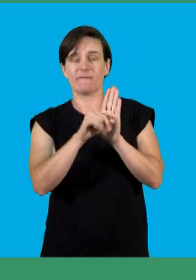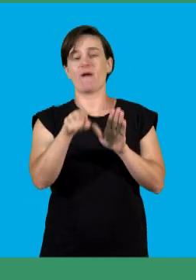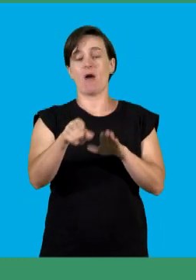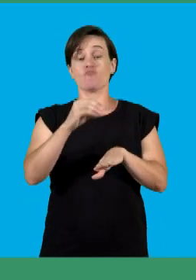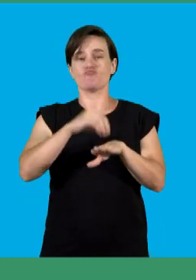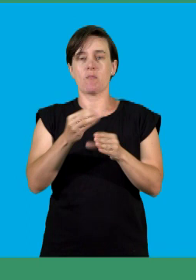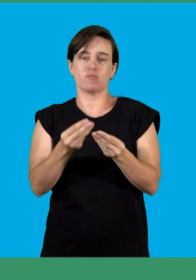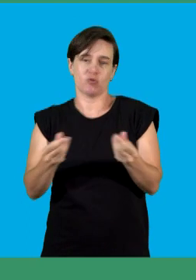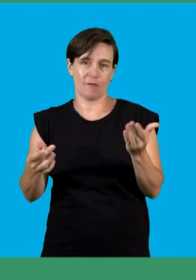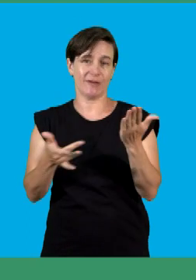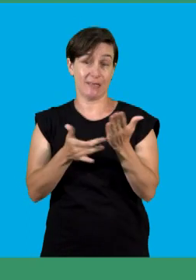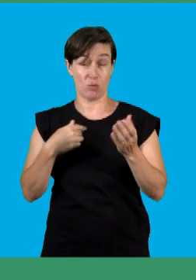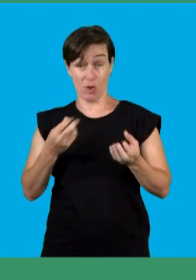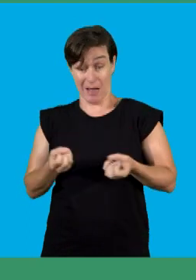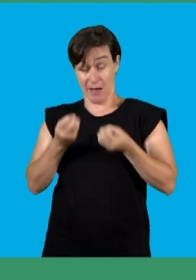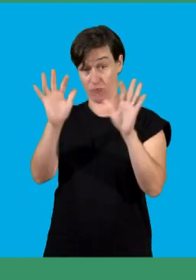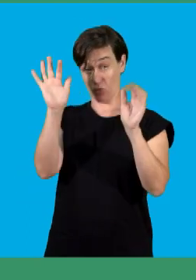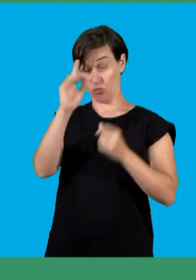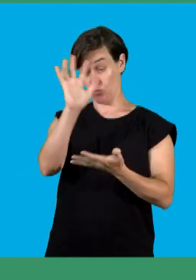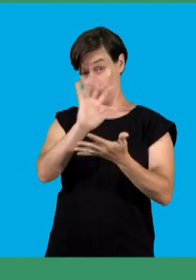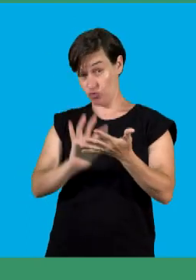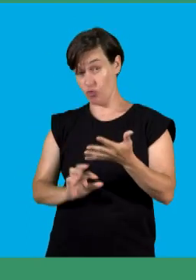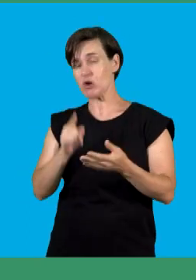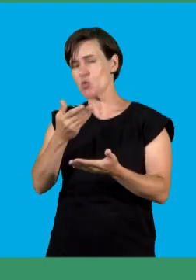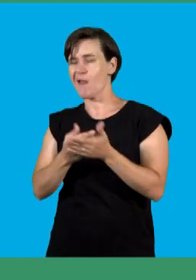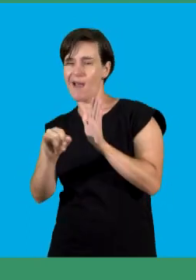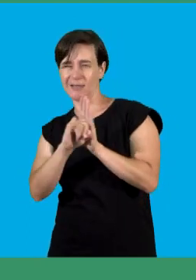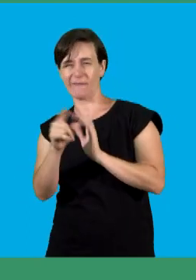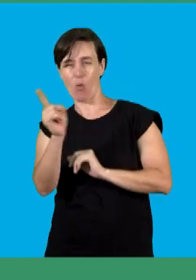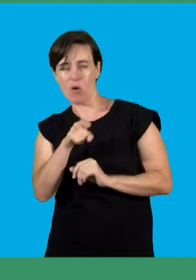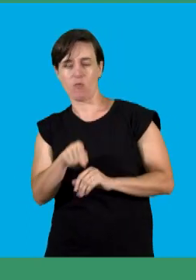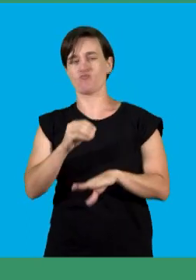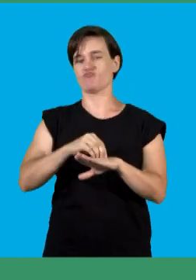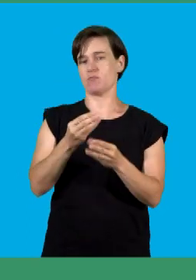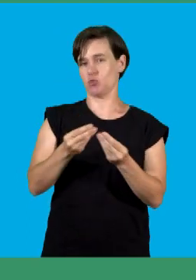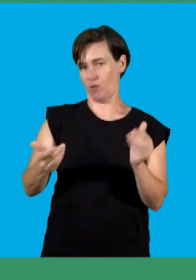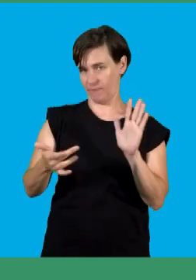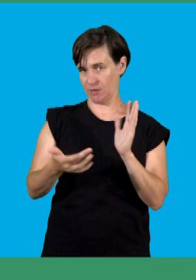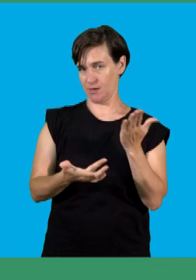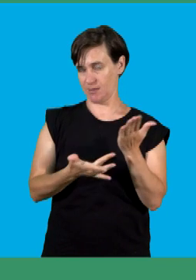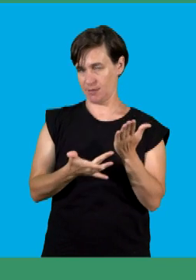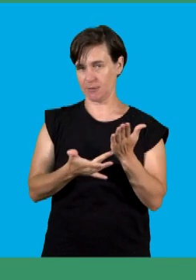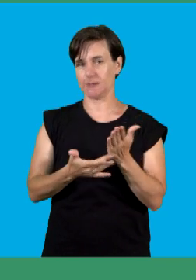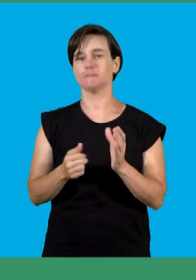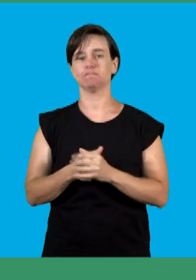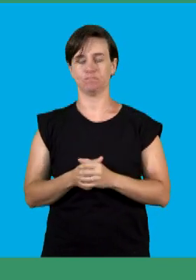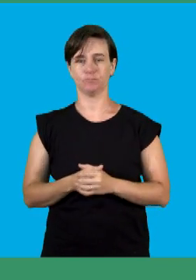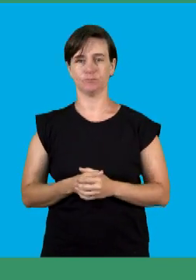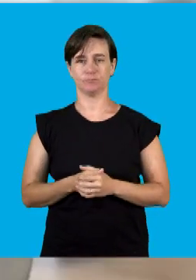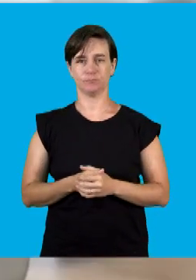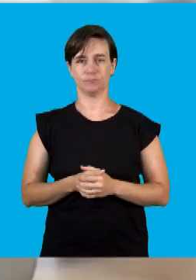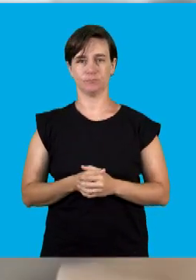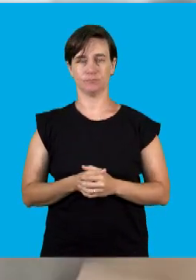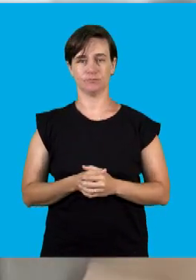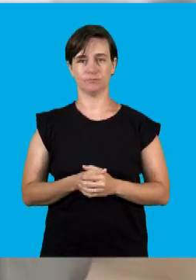techniques from the given scenario. So identification is very important. Don't forget the techniques that we're referring to.